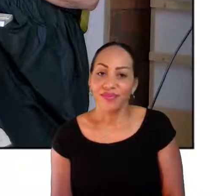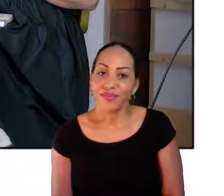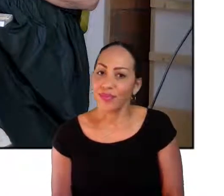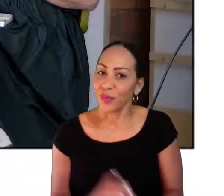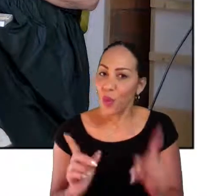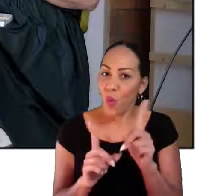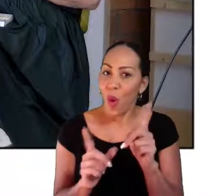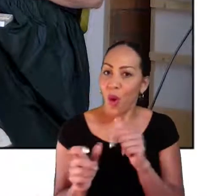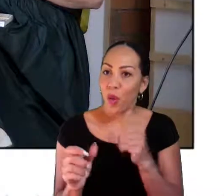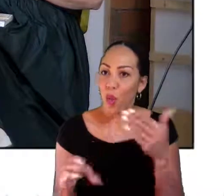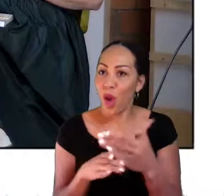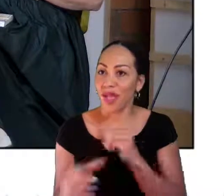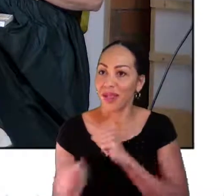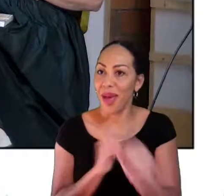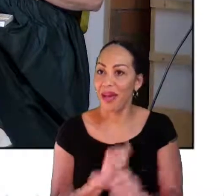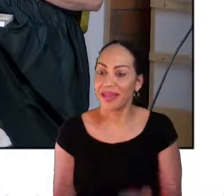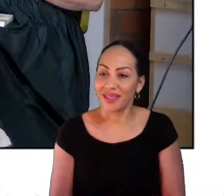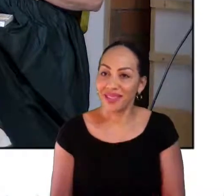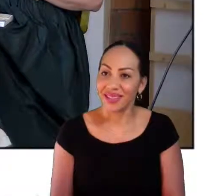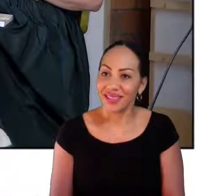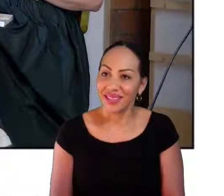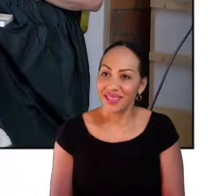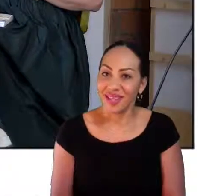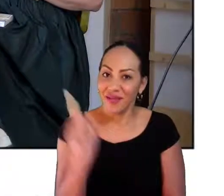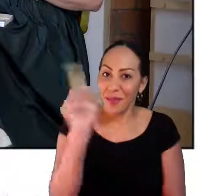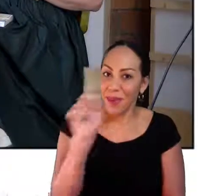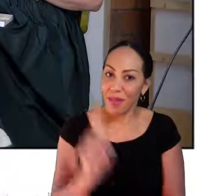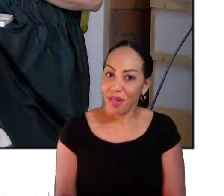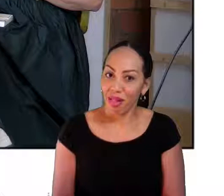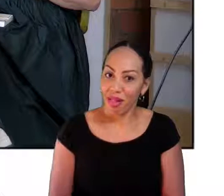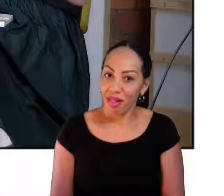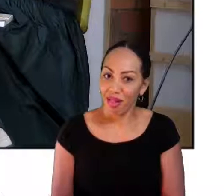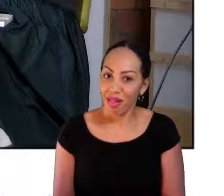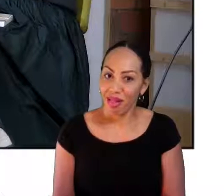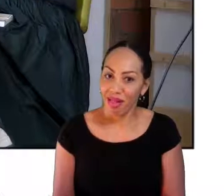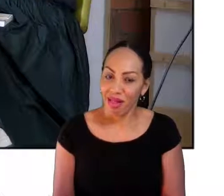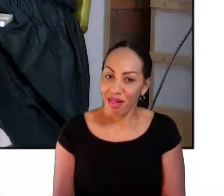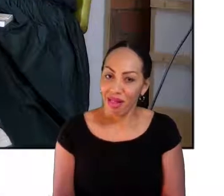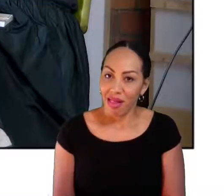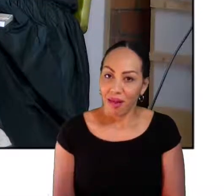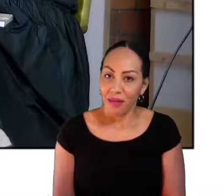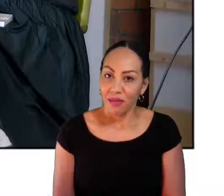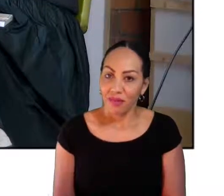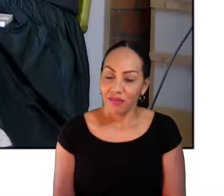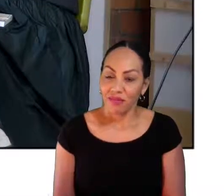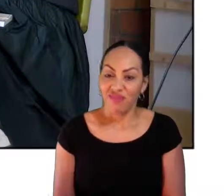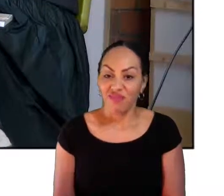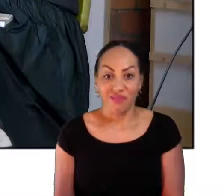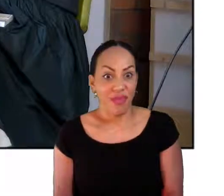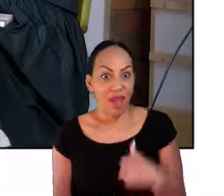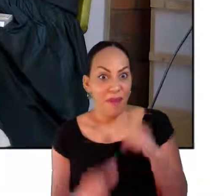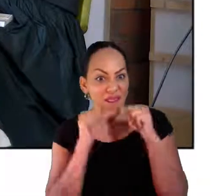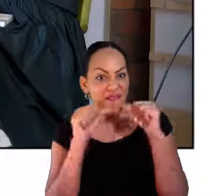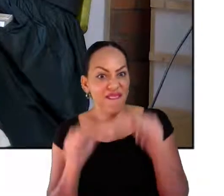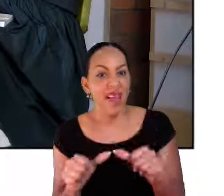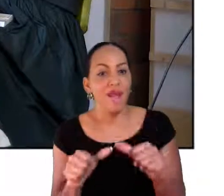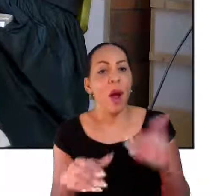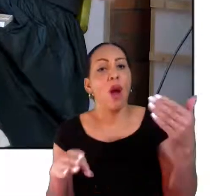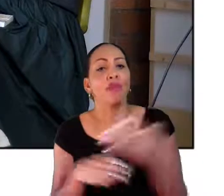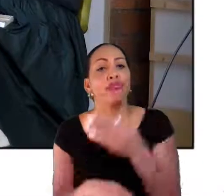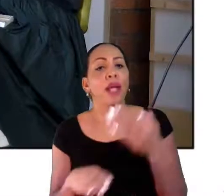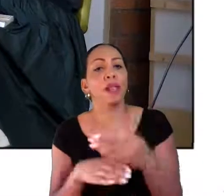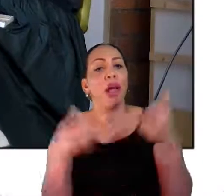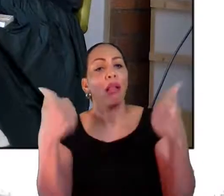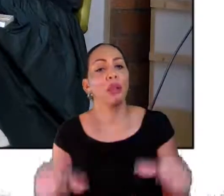out there? So my favourite ones are the ones that deal with it really pragmatically, I think is probably the word that I use for it.